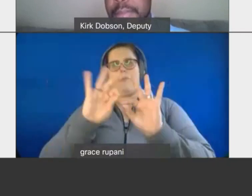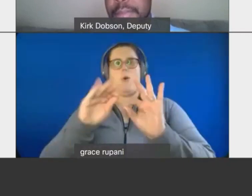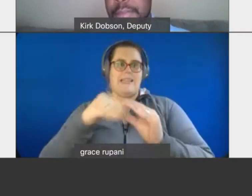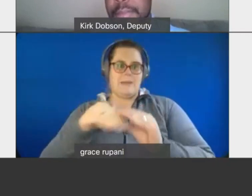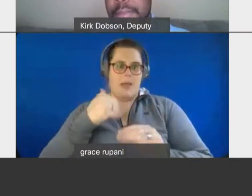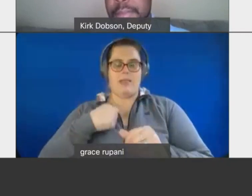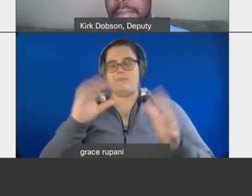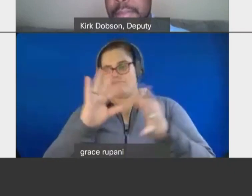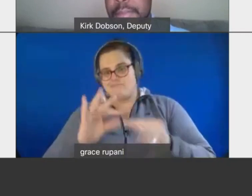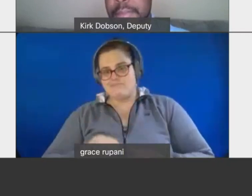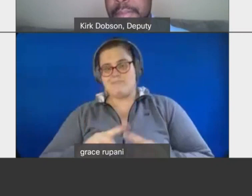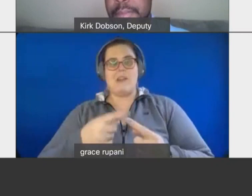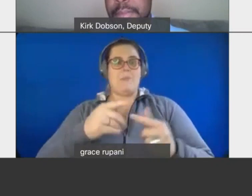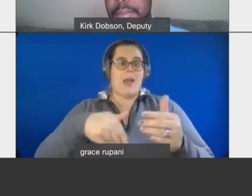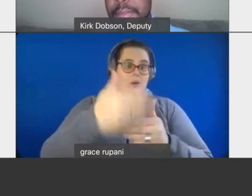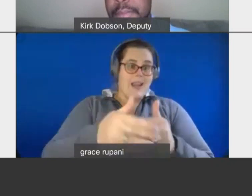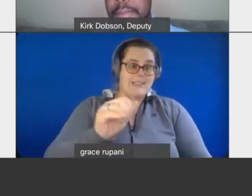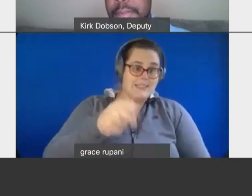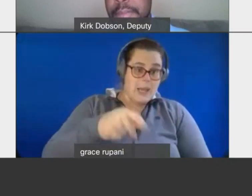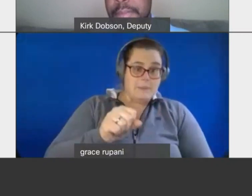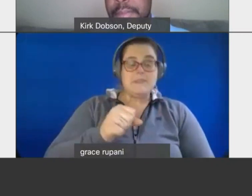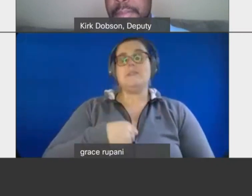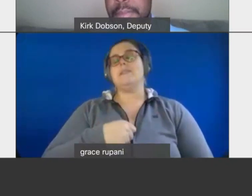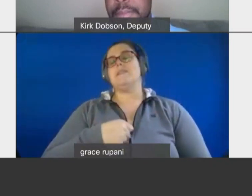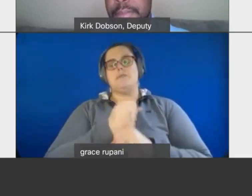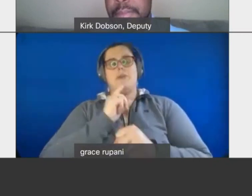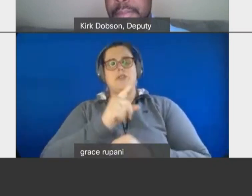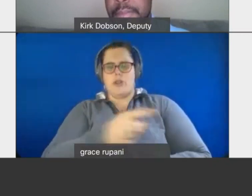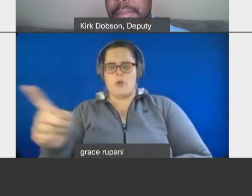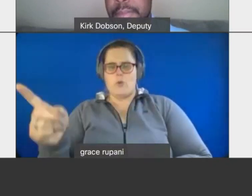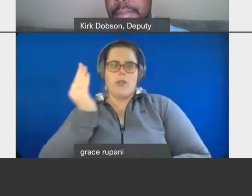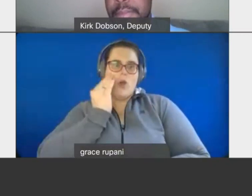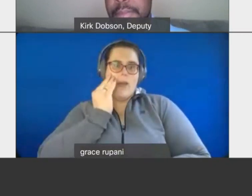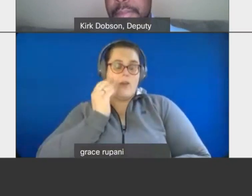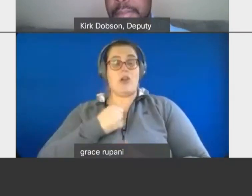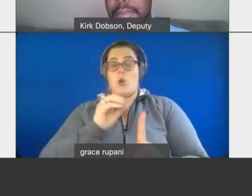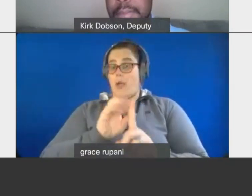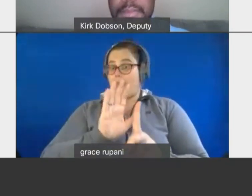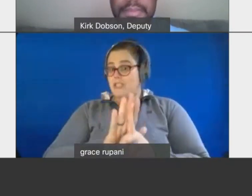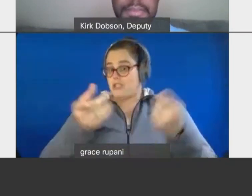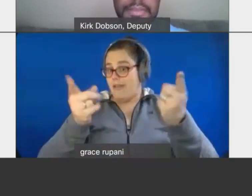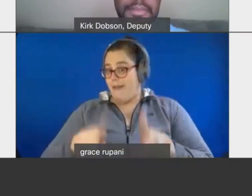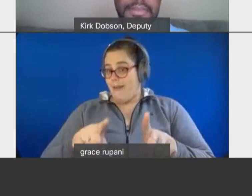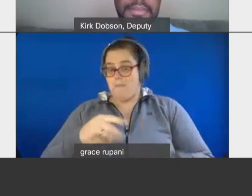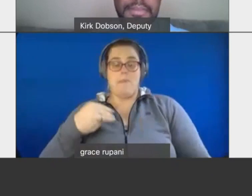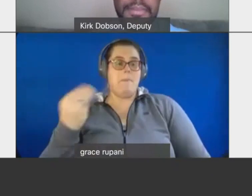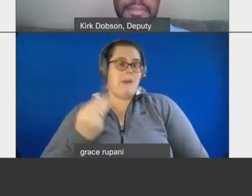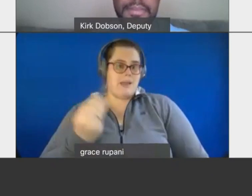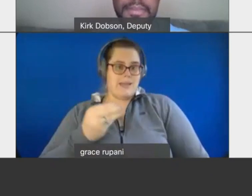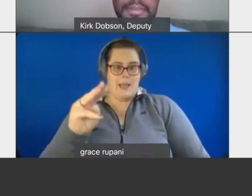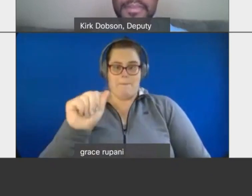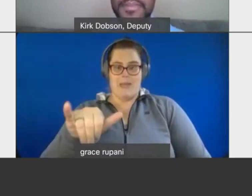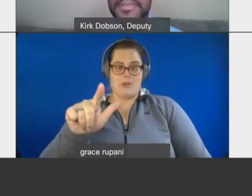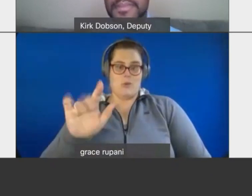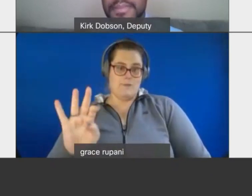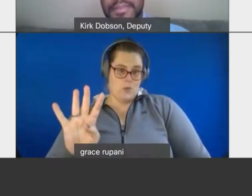steps. Just so you're aware, orientation is on Monday, May 24th. You have